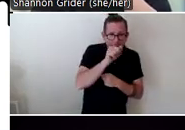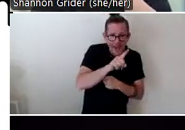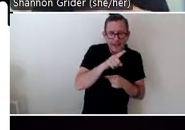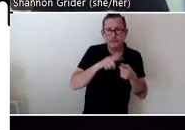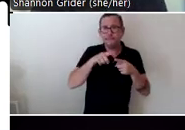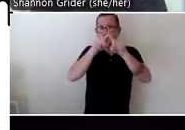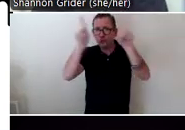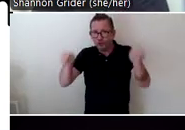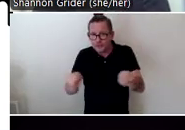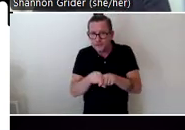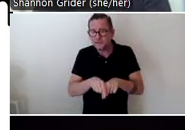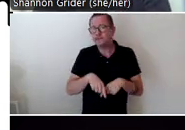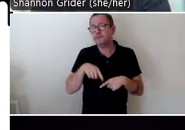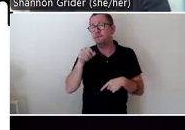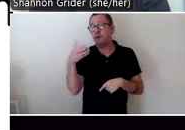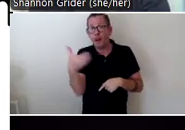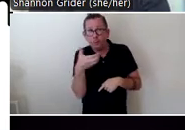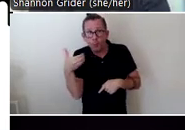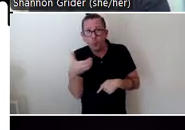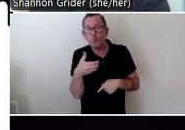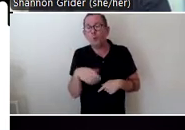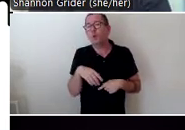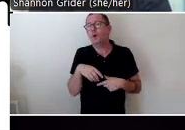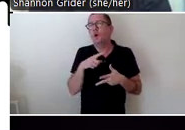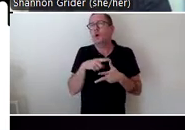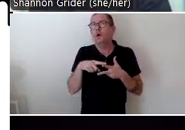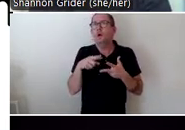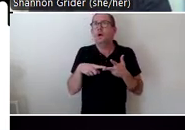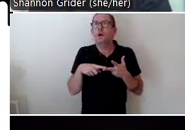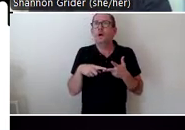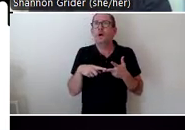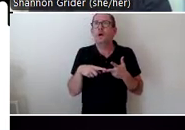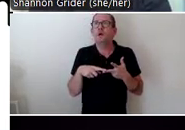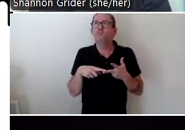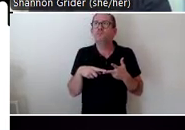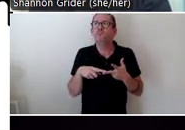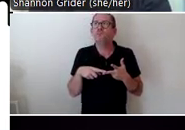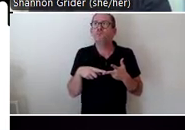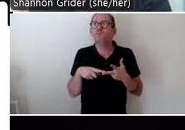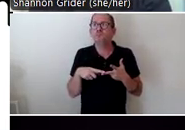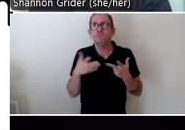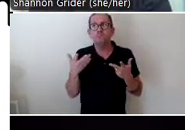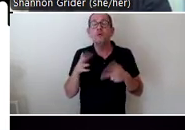a variety of those type of apps. You can use them on an iPad. You can use them on your mobile phones.